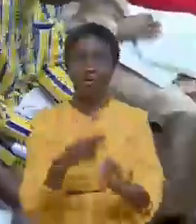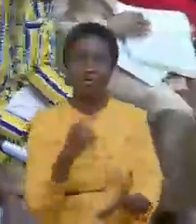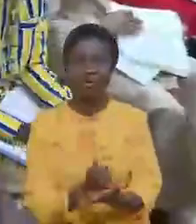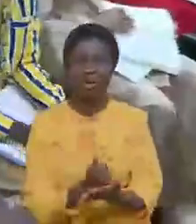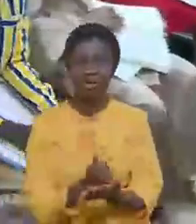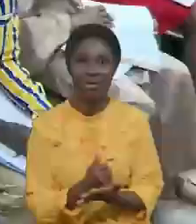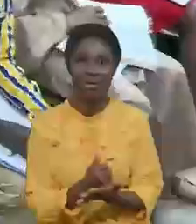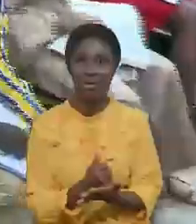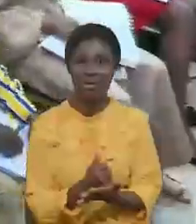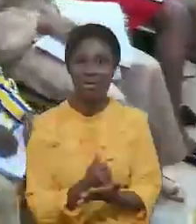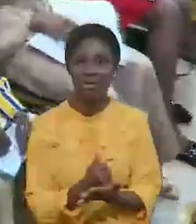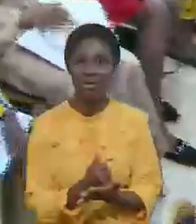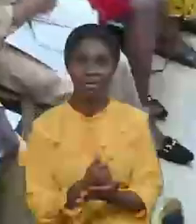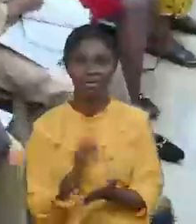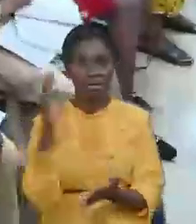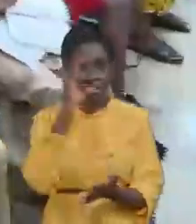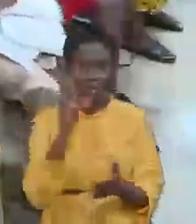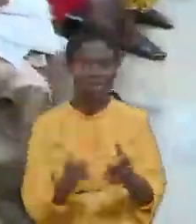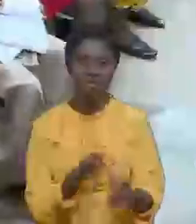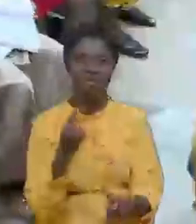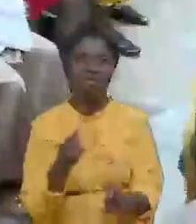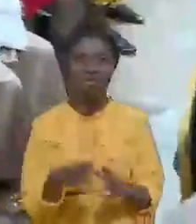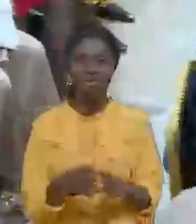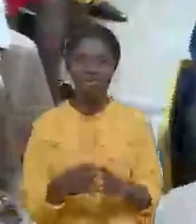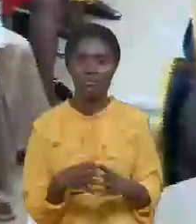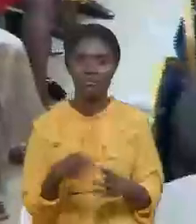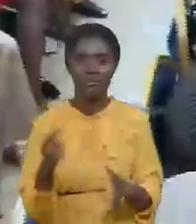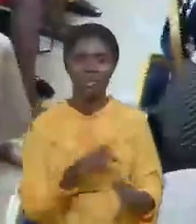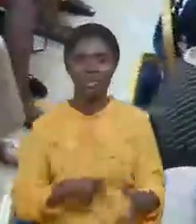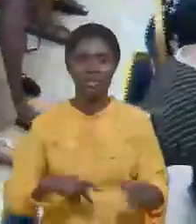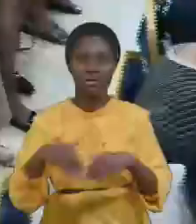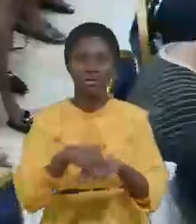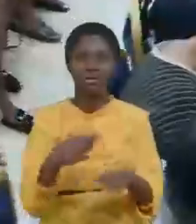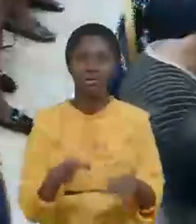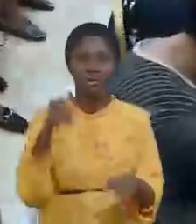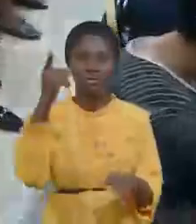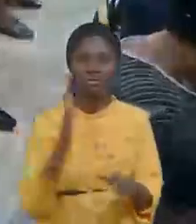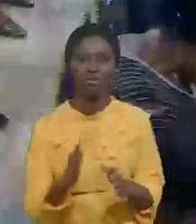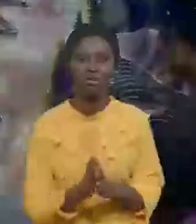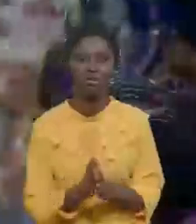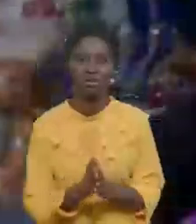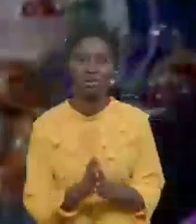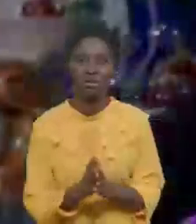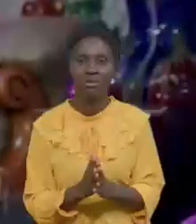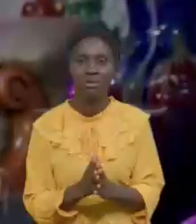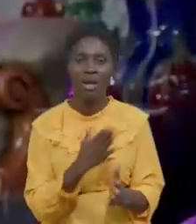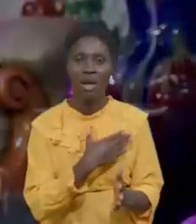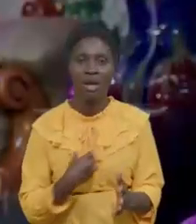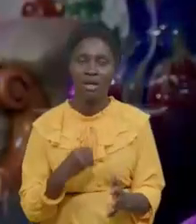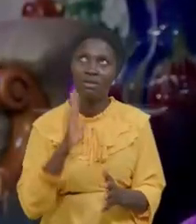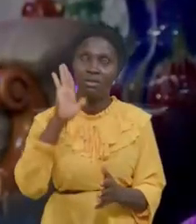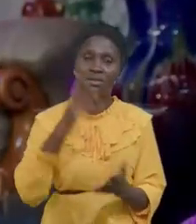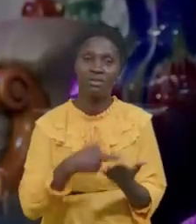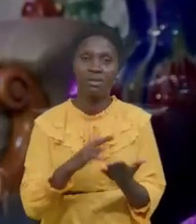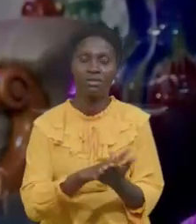name. Seek ye first the kingdom of God and his